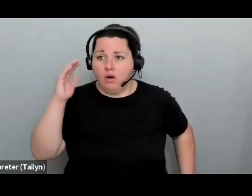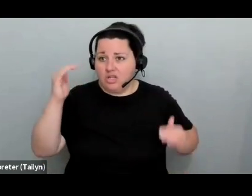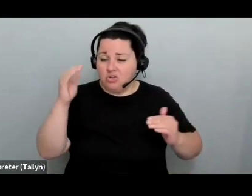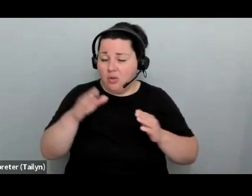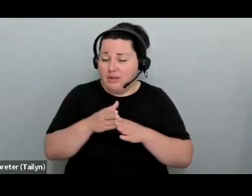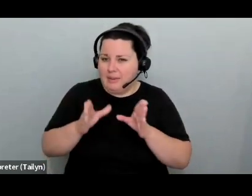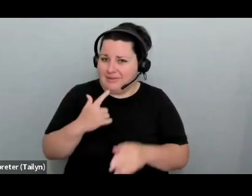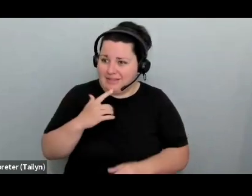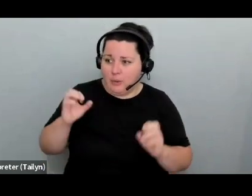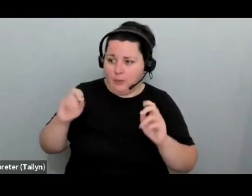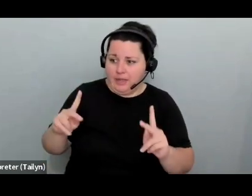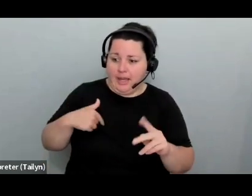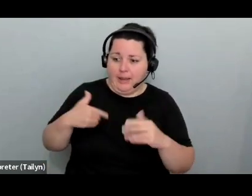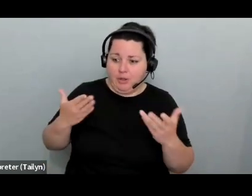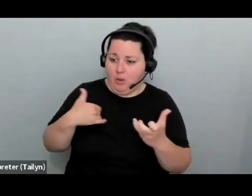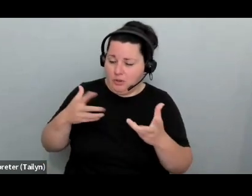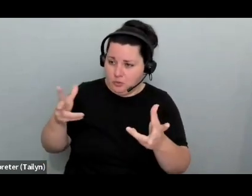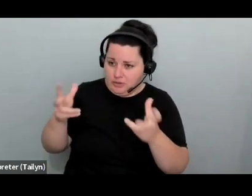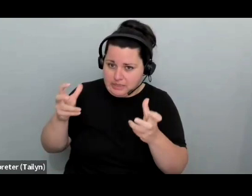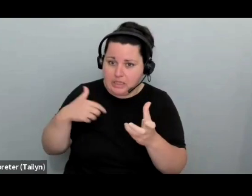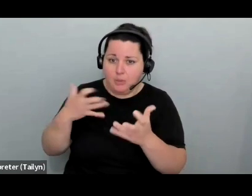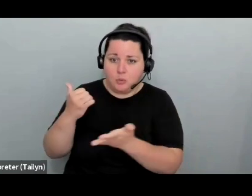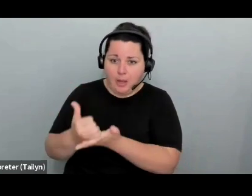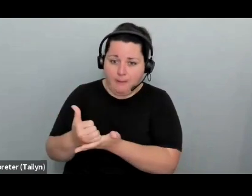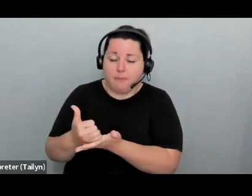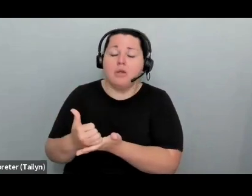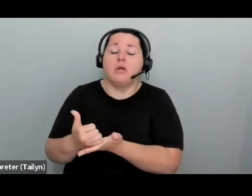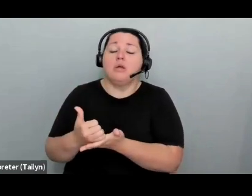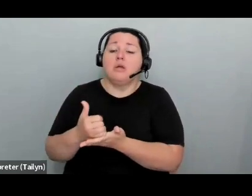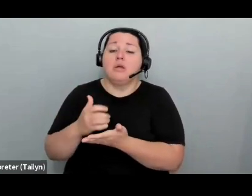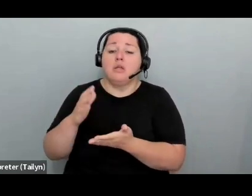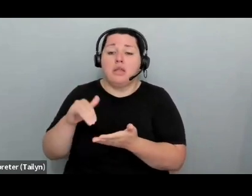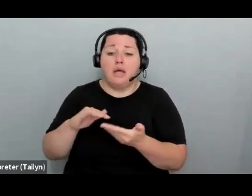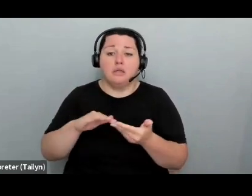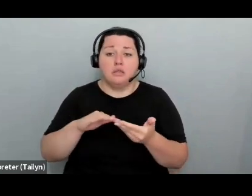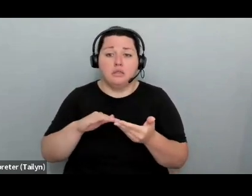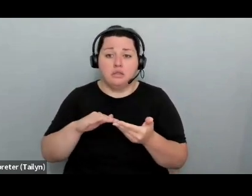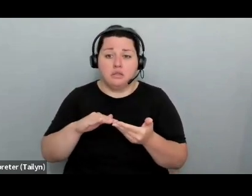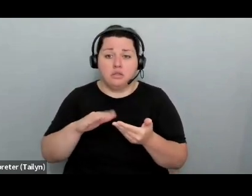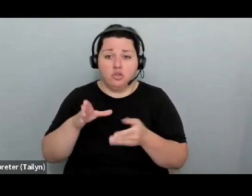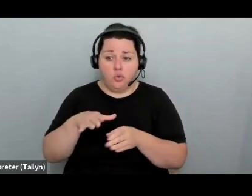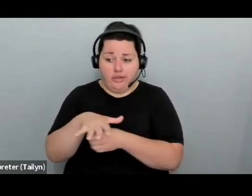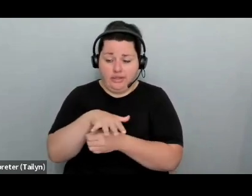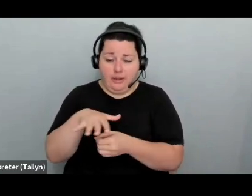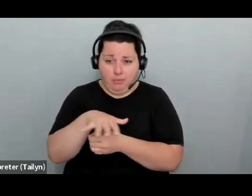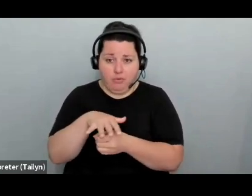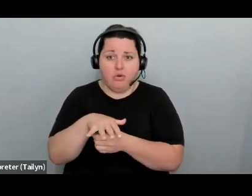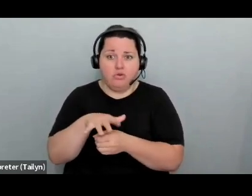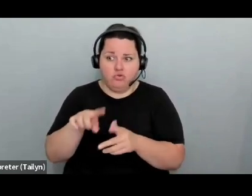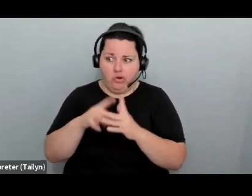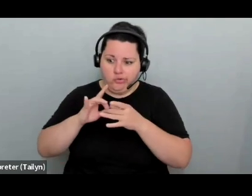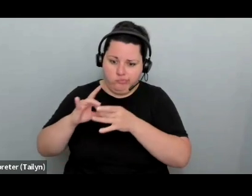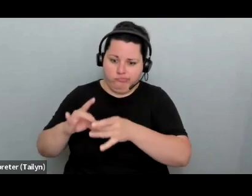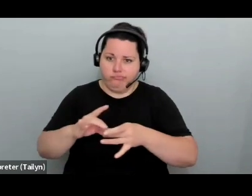saying, okay, I'm here to listen to you, I'm here to help you. And as a community or your neighborhood, where you start to come